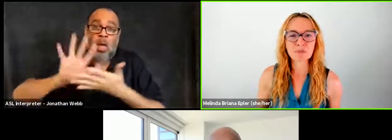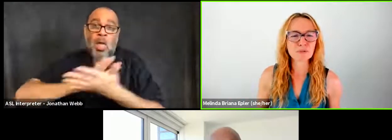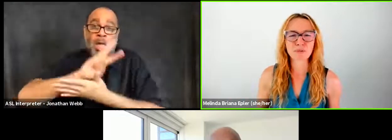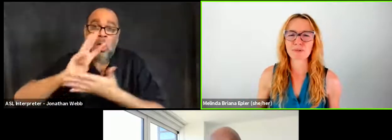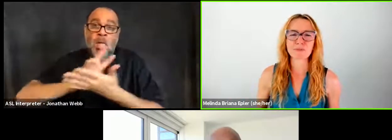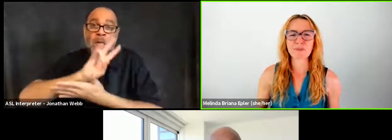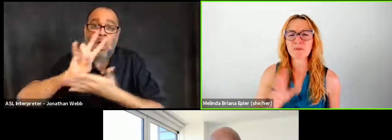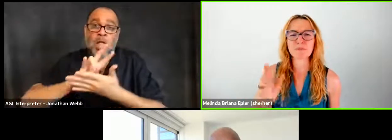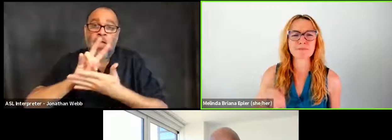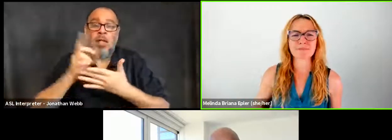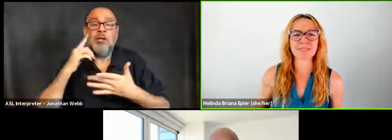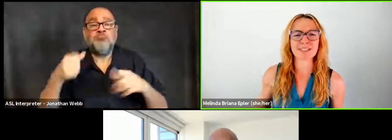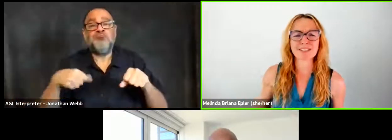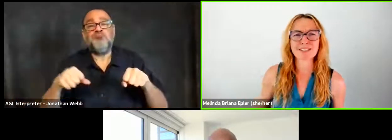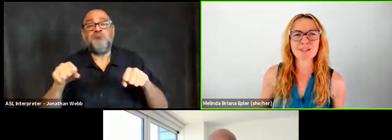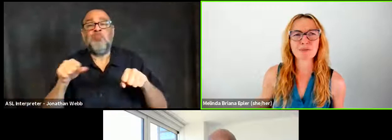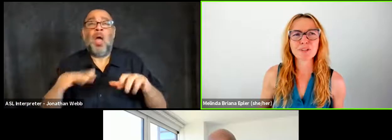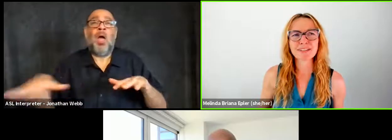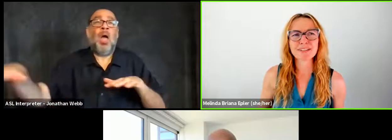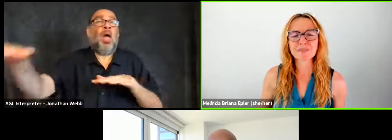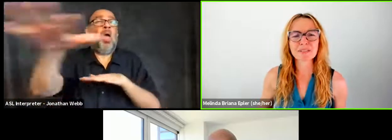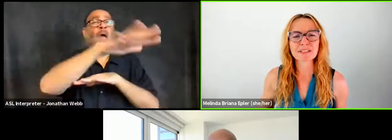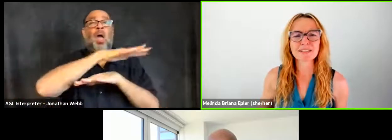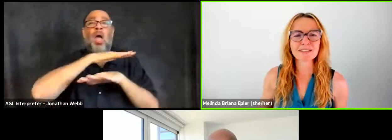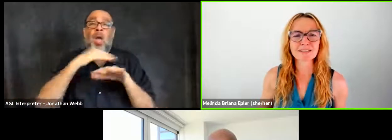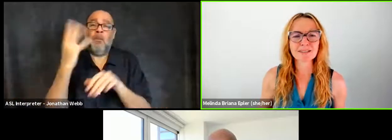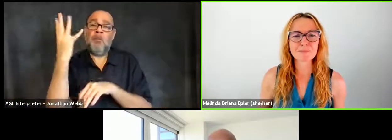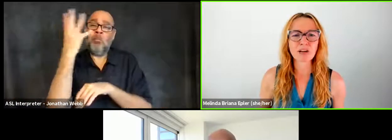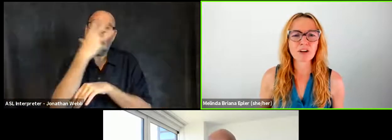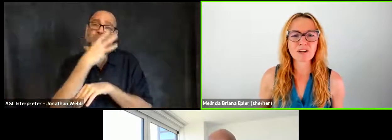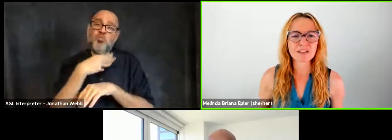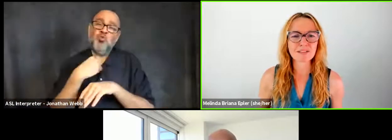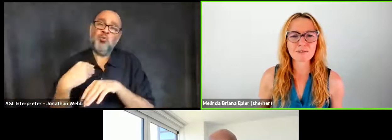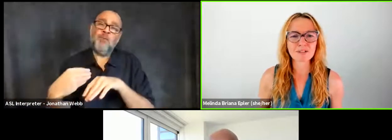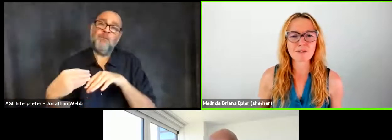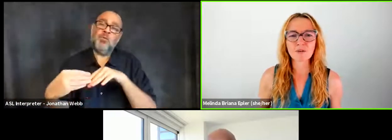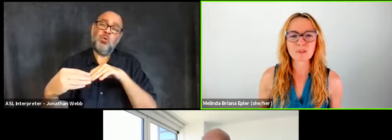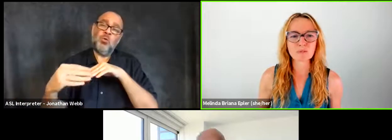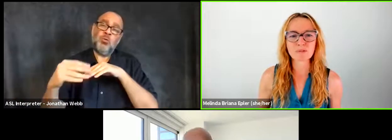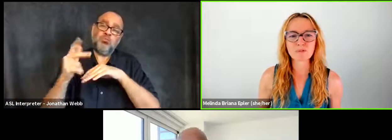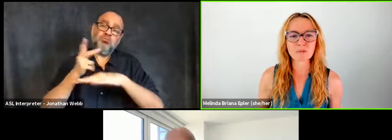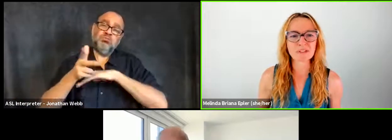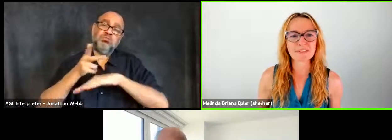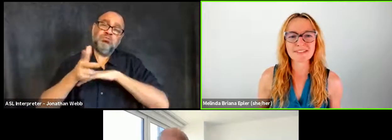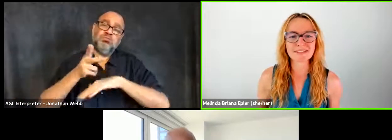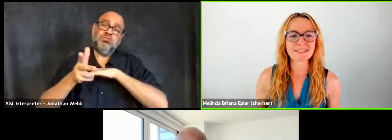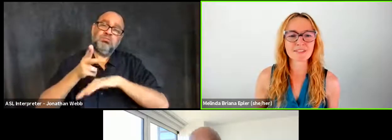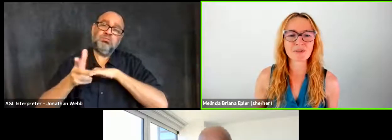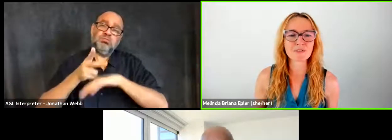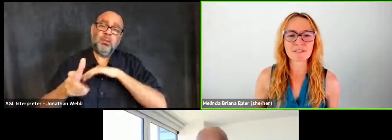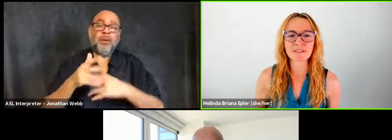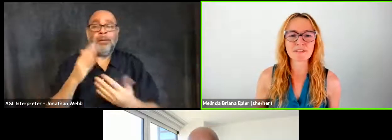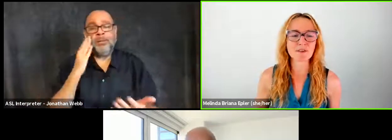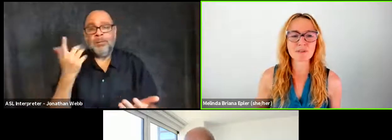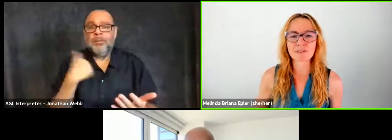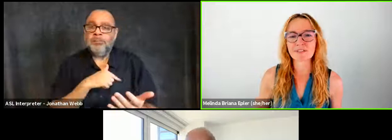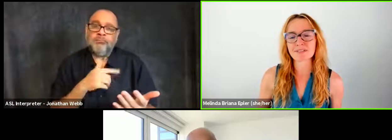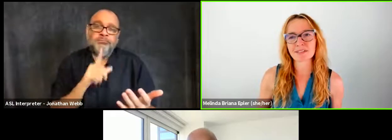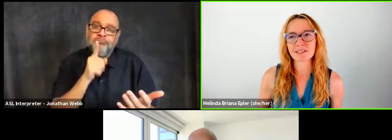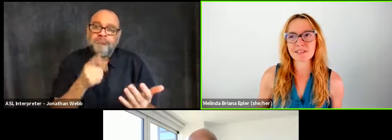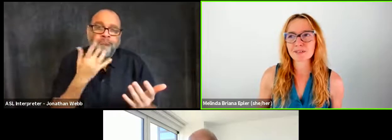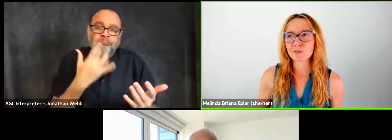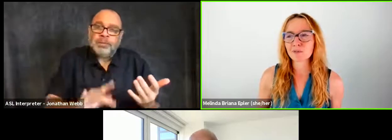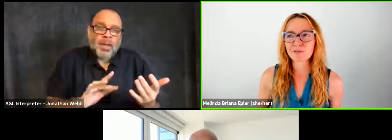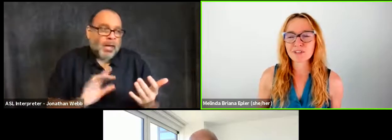peaceful, beautiful, we're so lucky to be in this Bay Area with so many beautiful places to go visit, the coast,